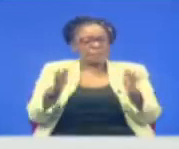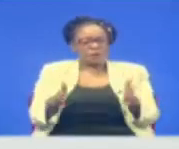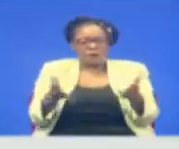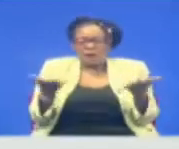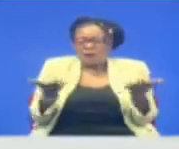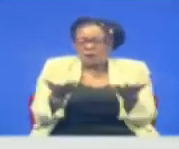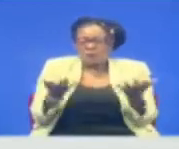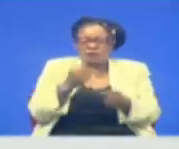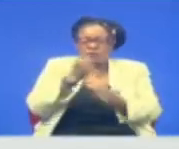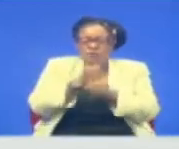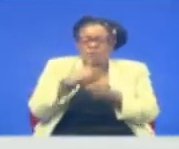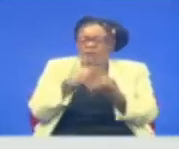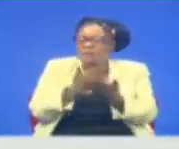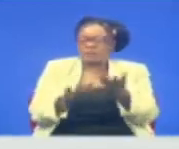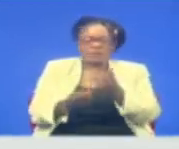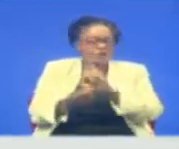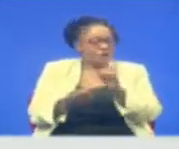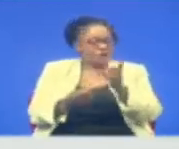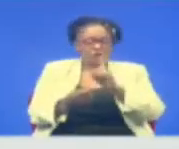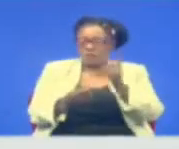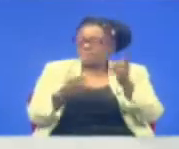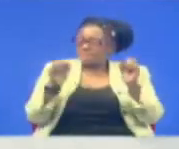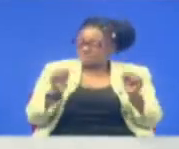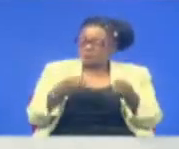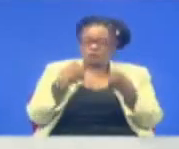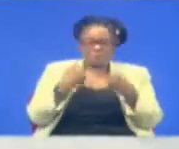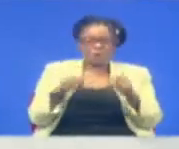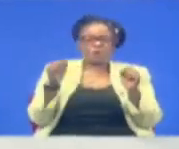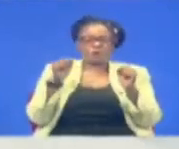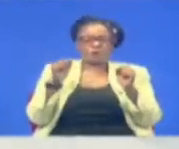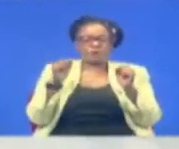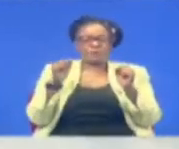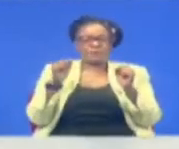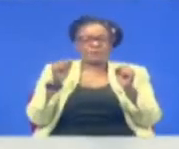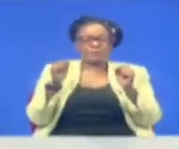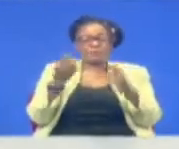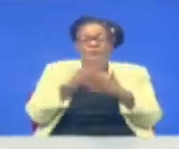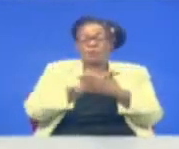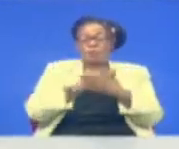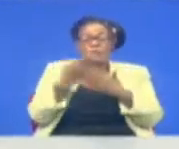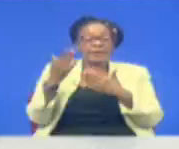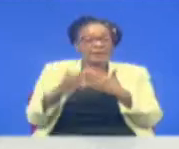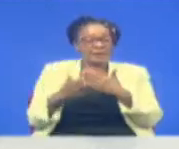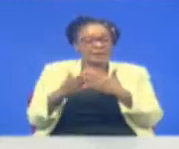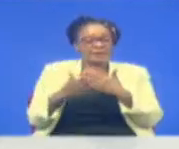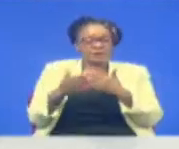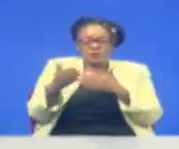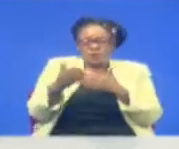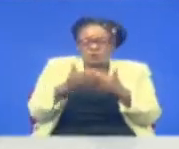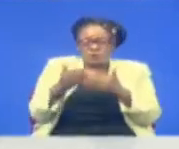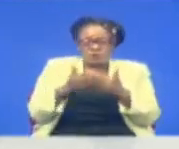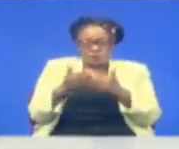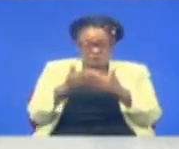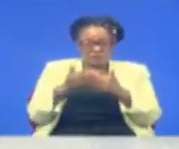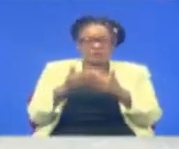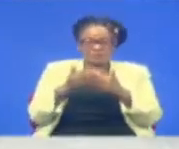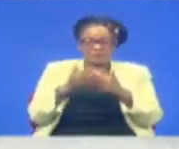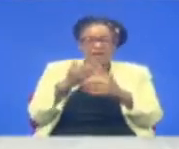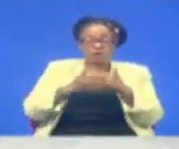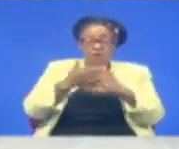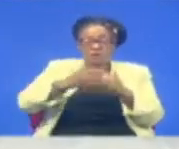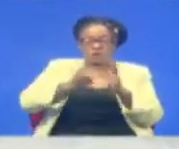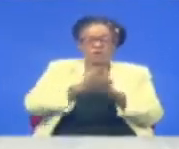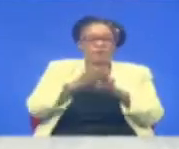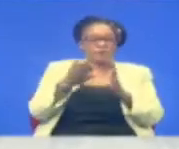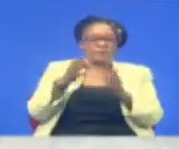should do my things. Hiyo haitawezekana. Over the weekend, close associates of ODM leader Raila Odinga, that is